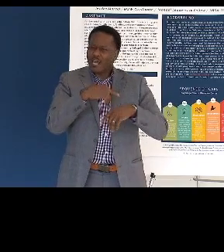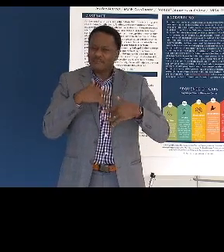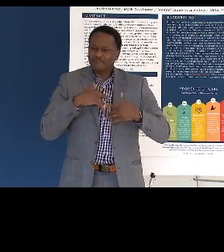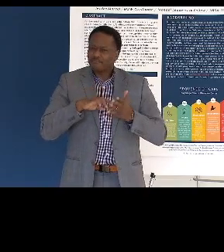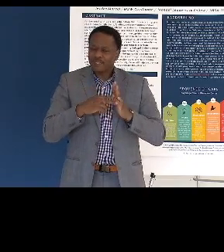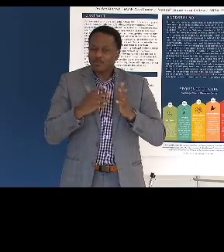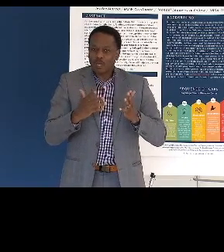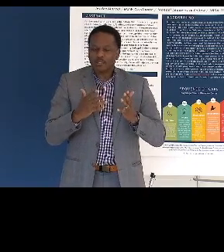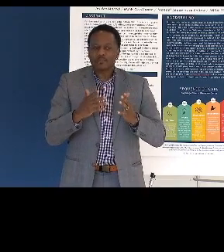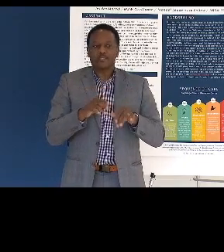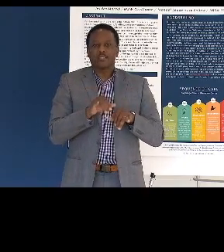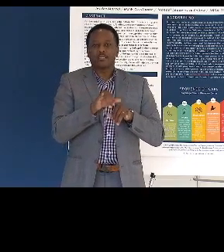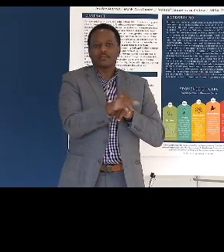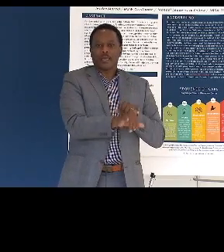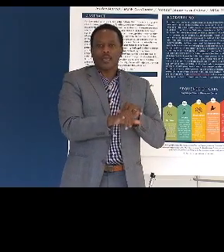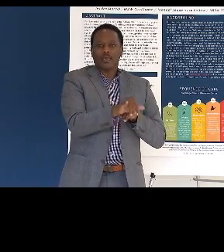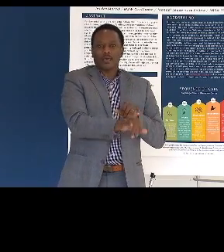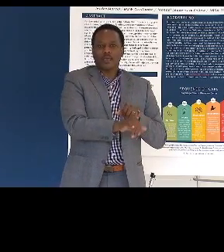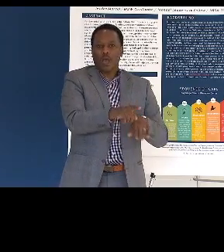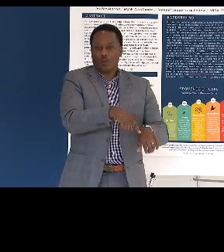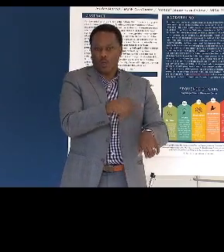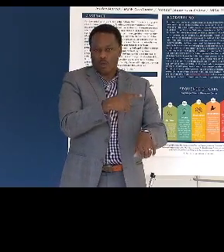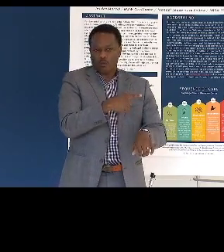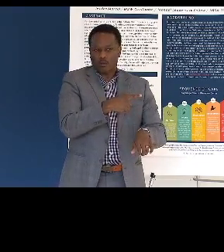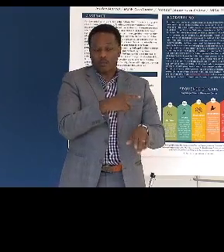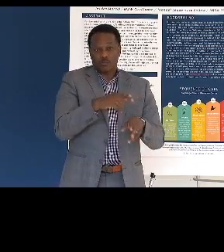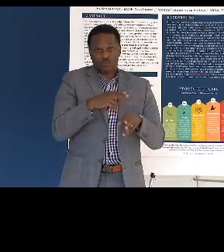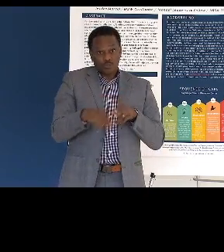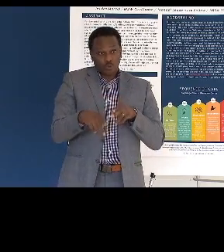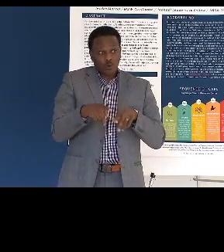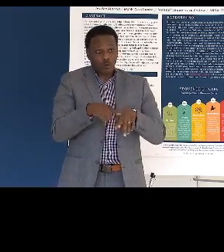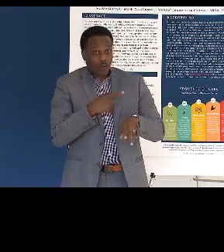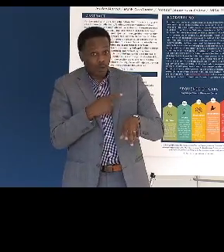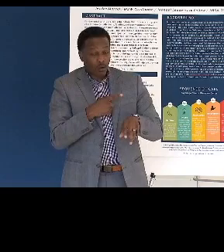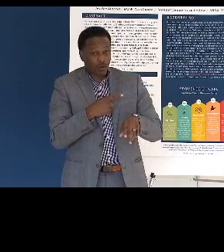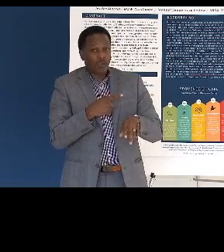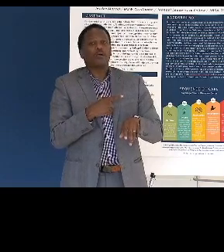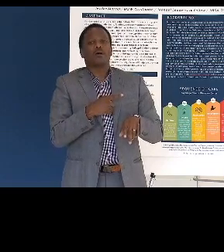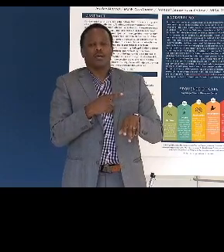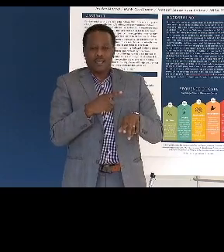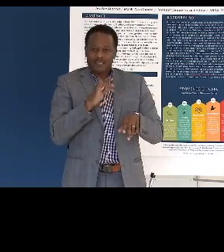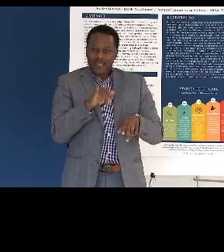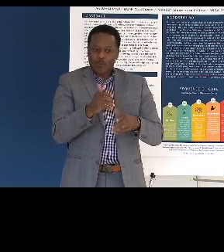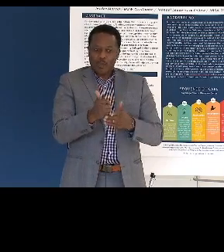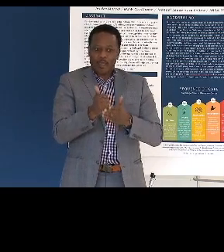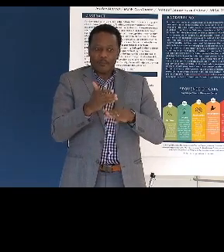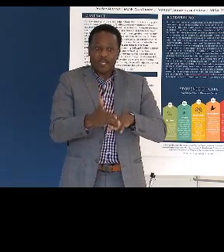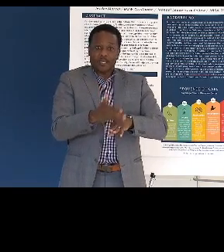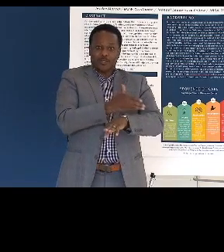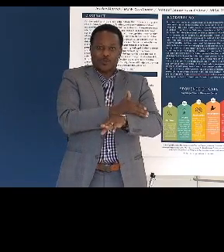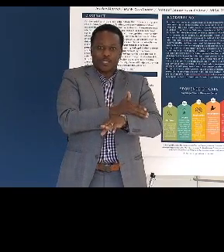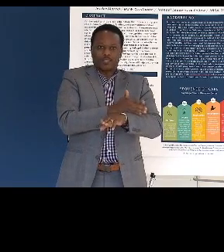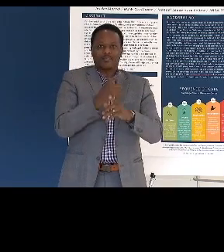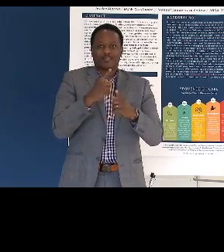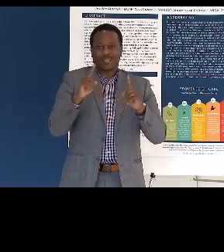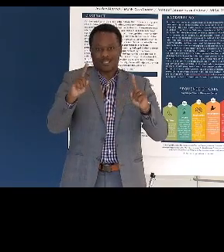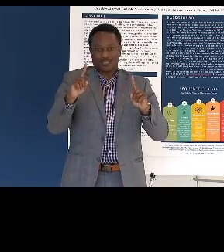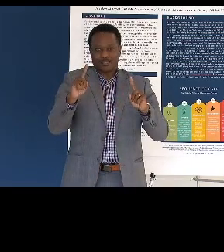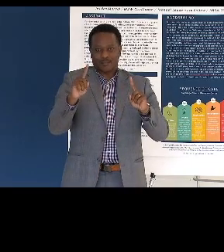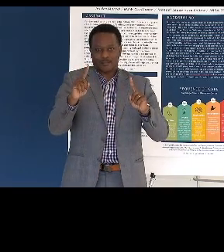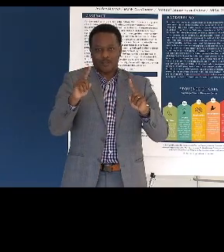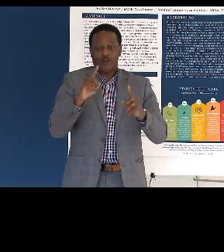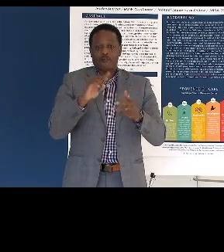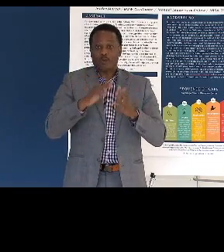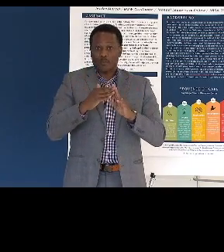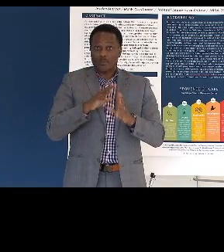stay that clients are allowed in a short-term stay can really increase the rate of successful community linkage. Again, these